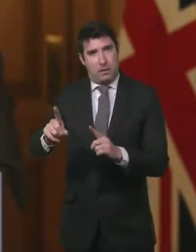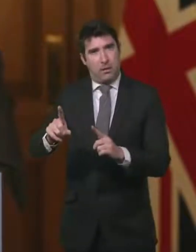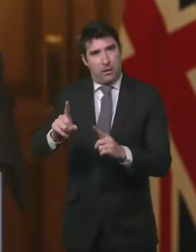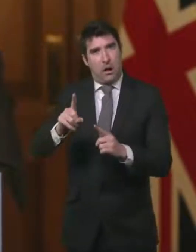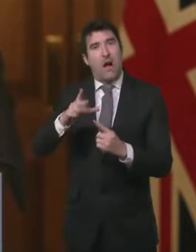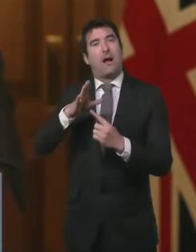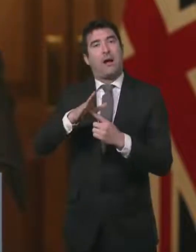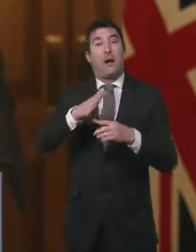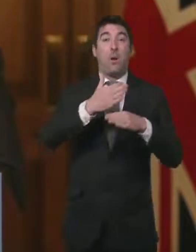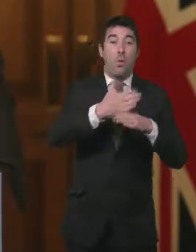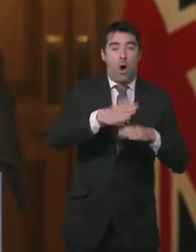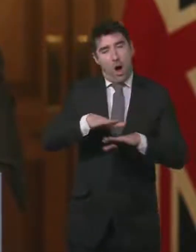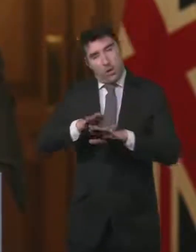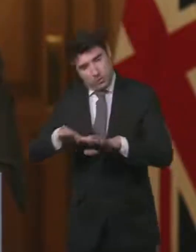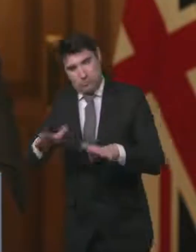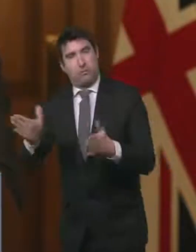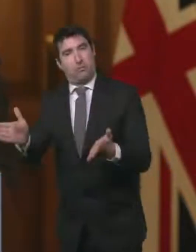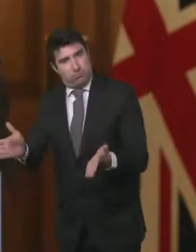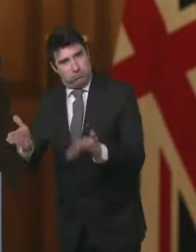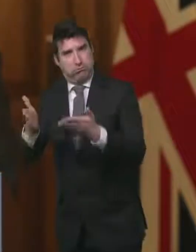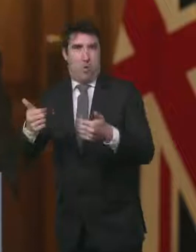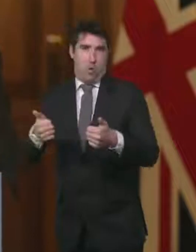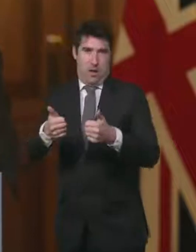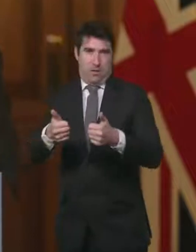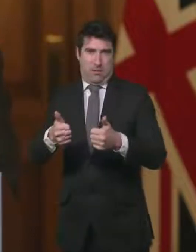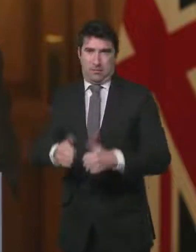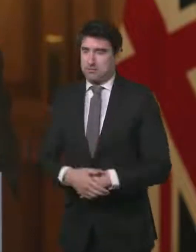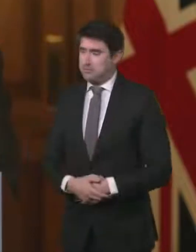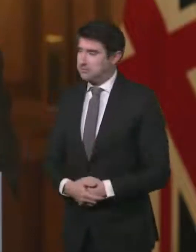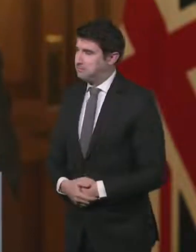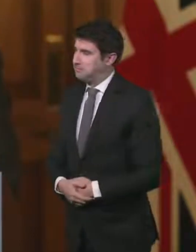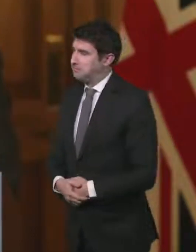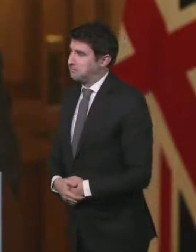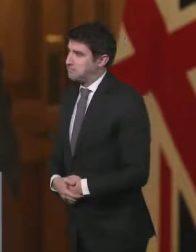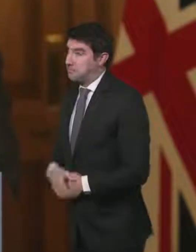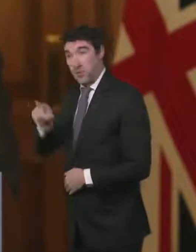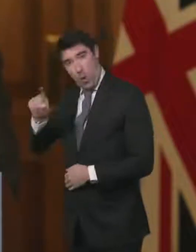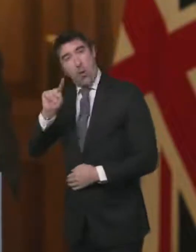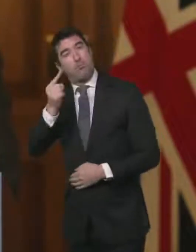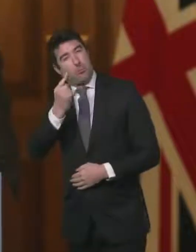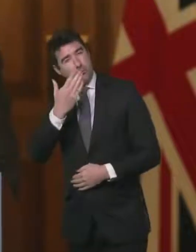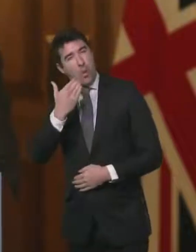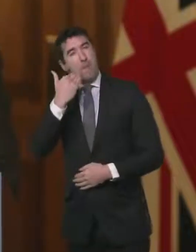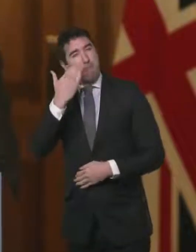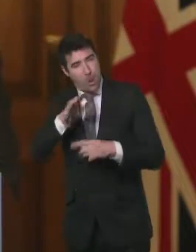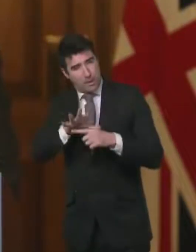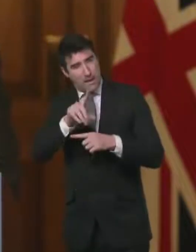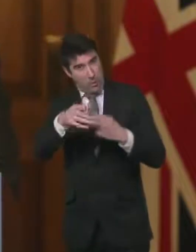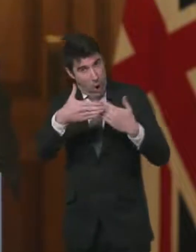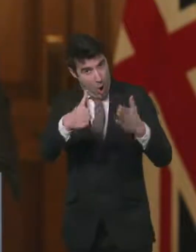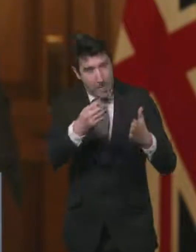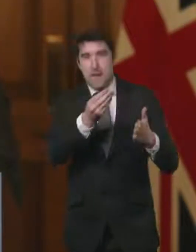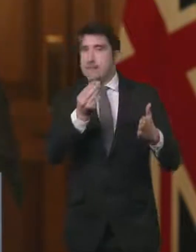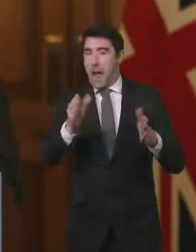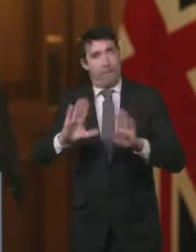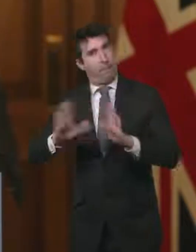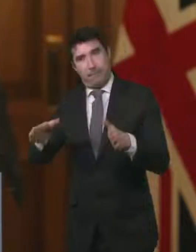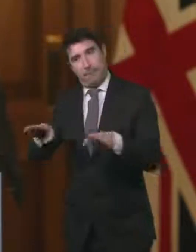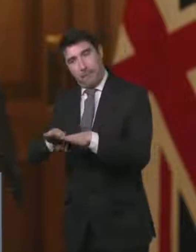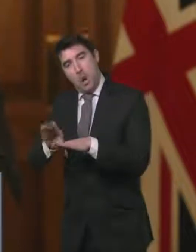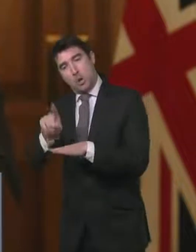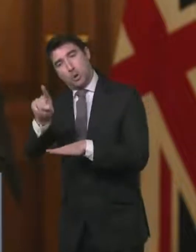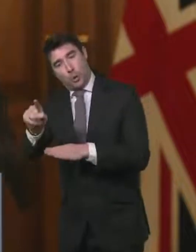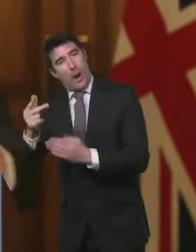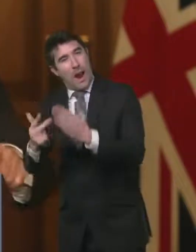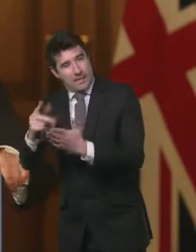TV. Bog standard In Freeview. secondary schools, all Why not vulnerable have children and the A children of channel key workers designated will go to back each next week year at across England